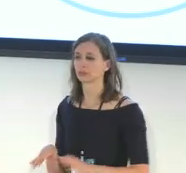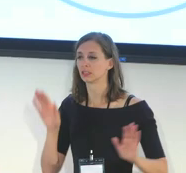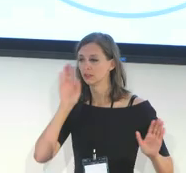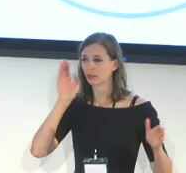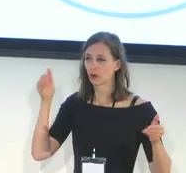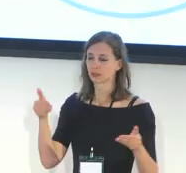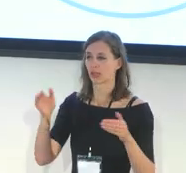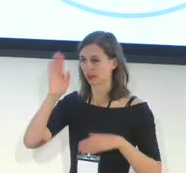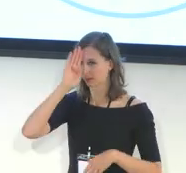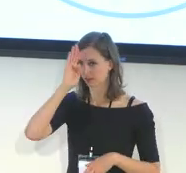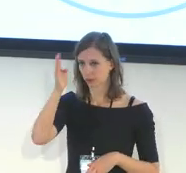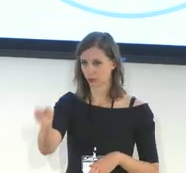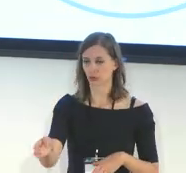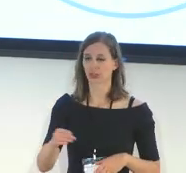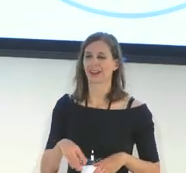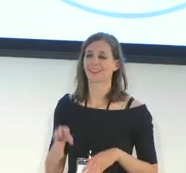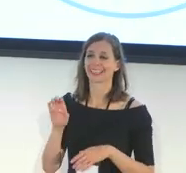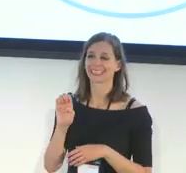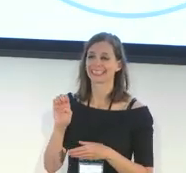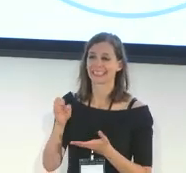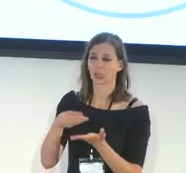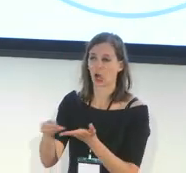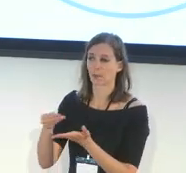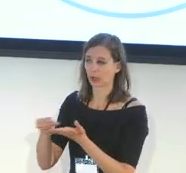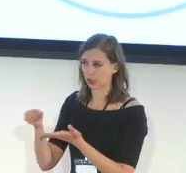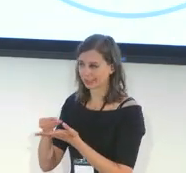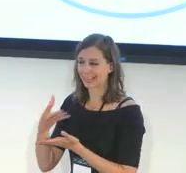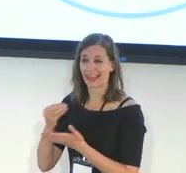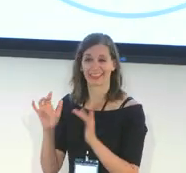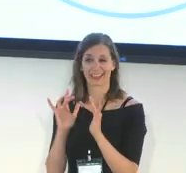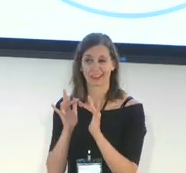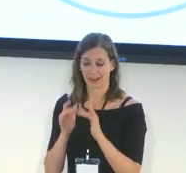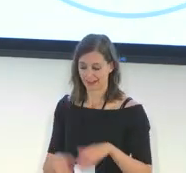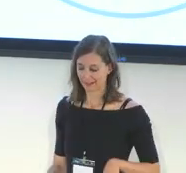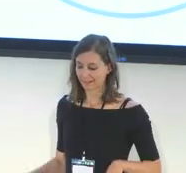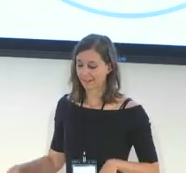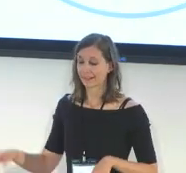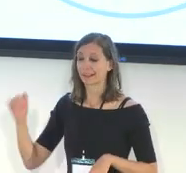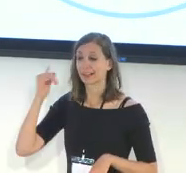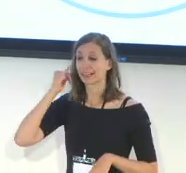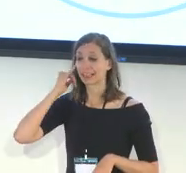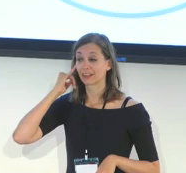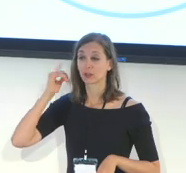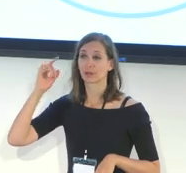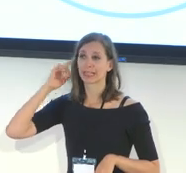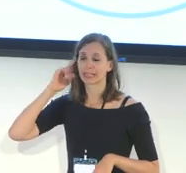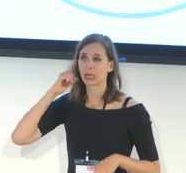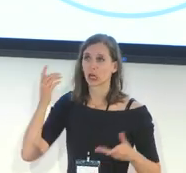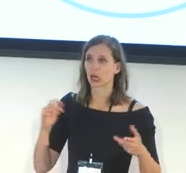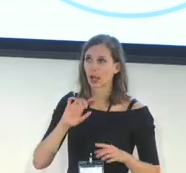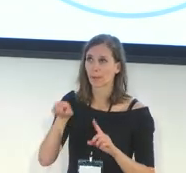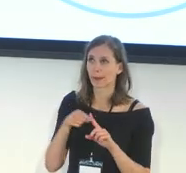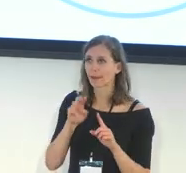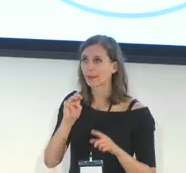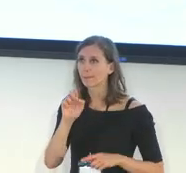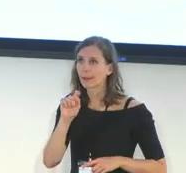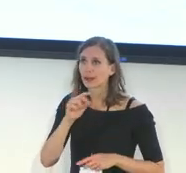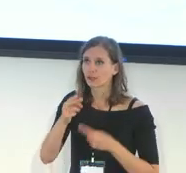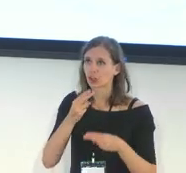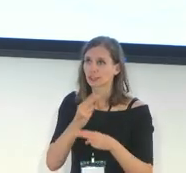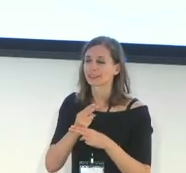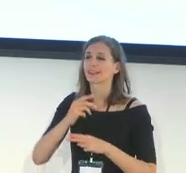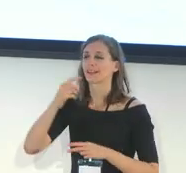e-commerce. So when you hear metaverse, when you hear AI, when you hear Web3, just think the future of the internet and e-commerce.